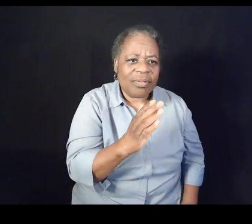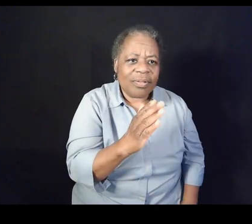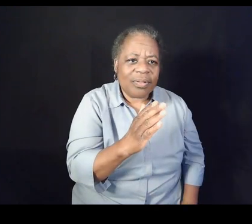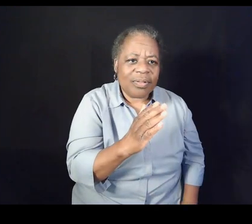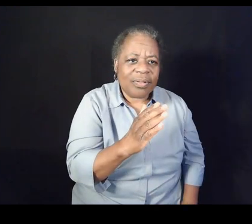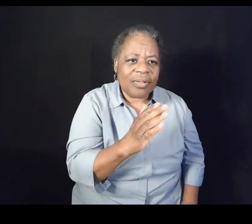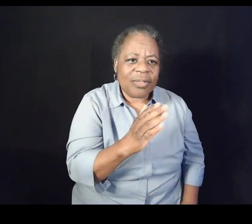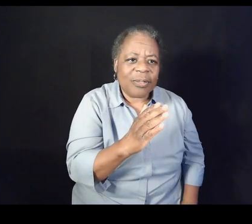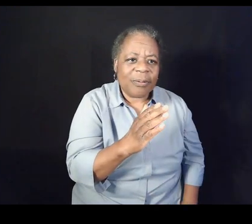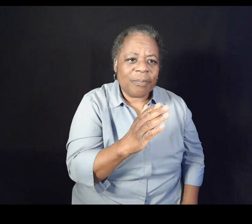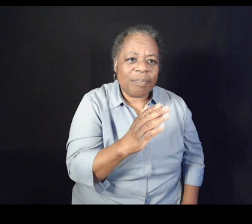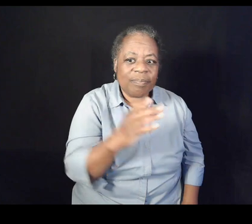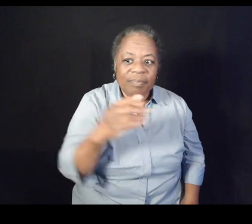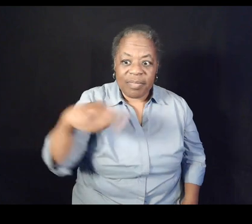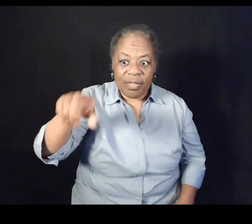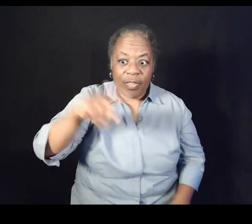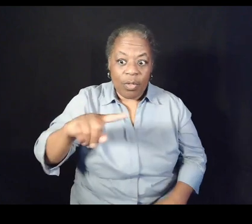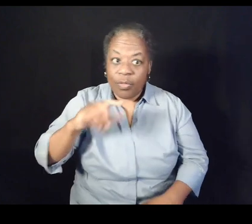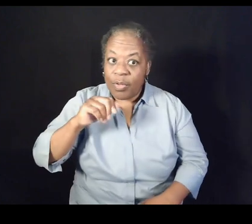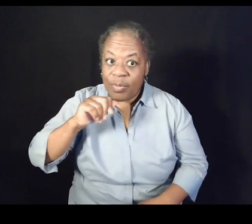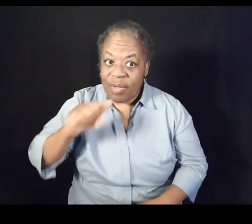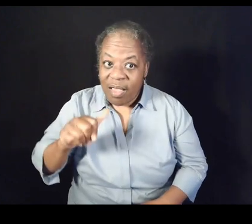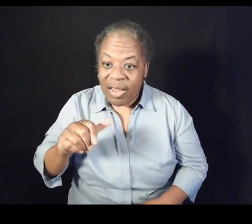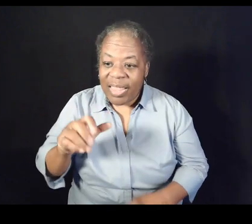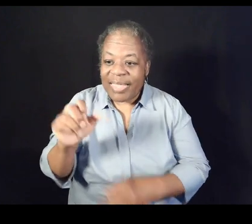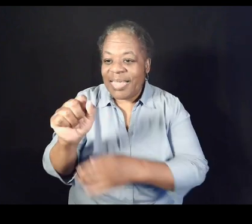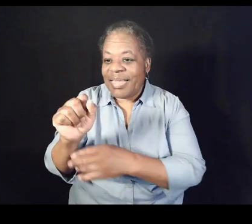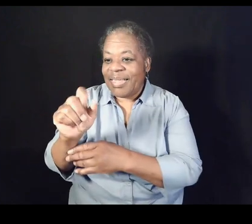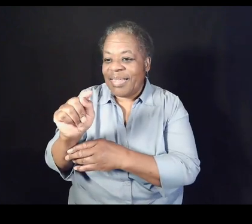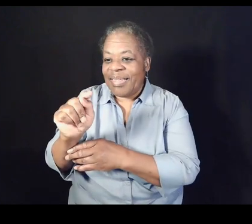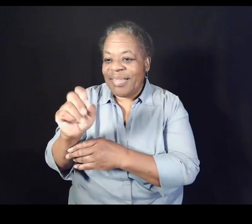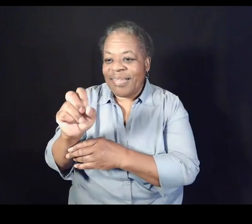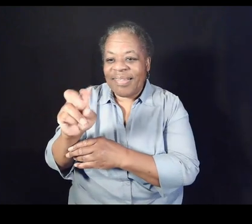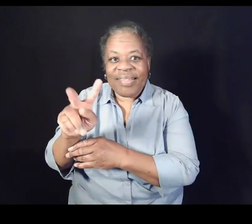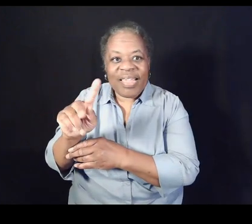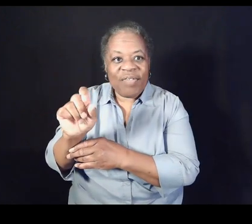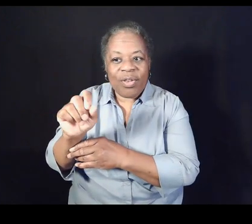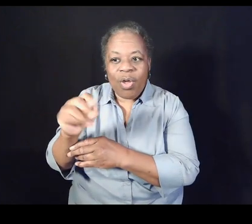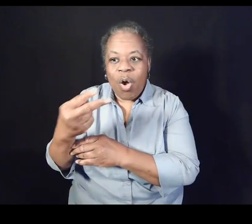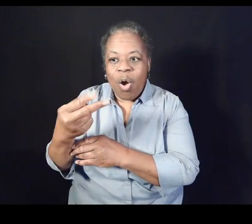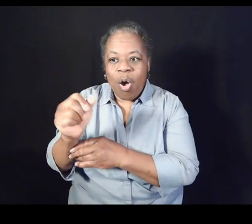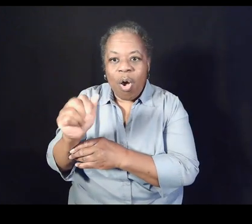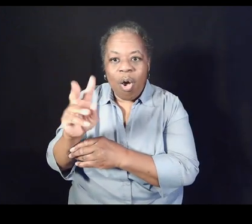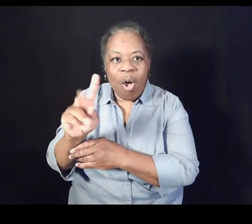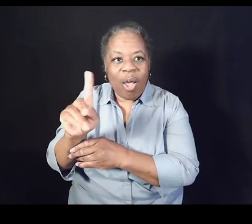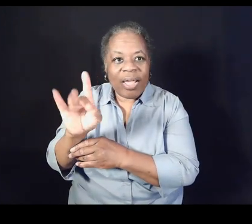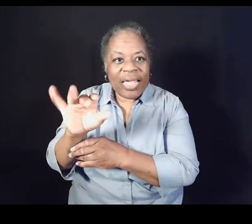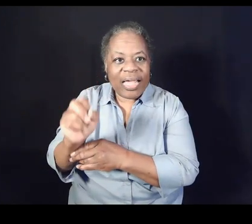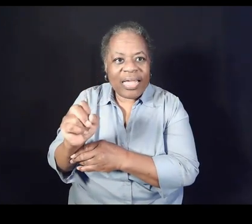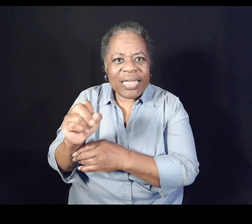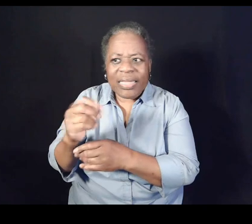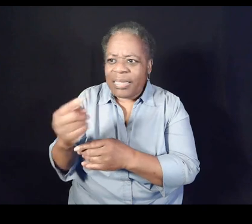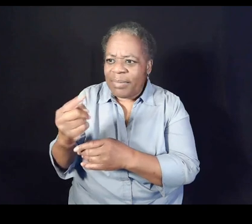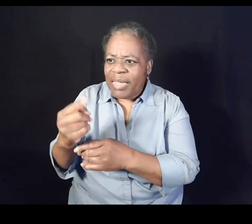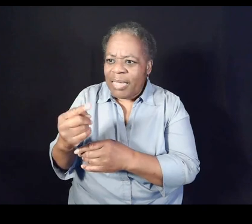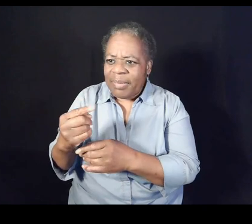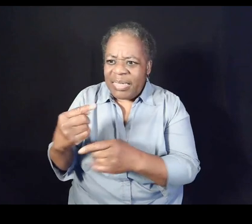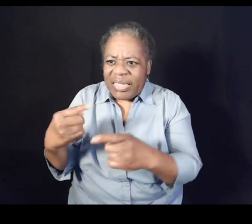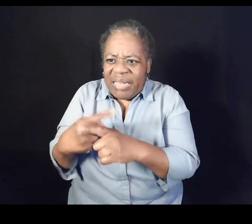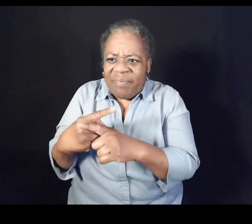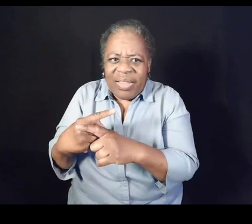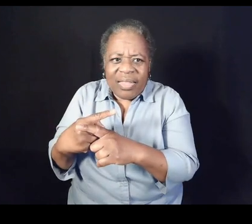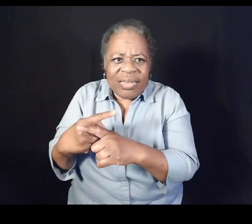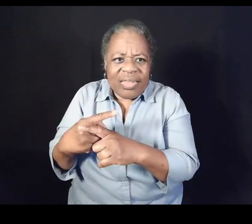And even those who don't, like the late, great Stephen Hawking, often they seem conflicted at times. More than once,